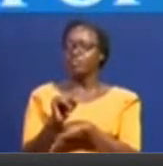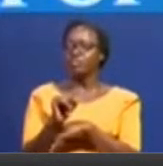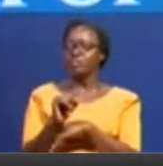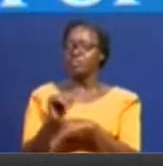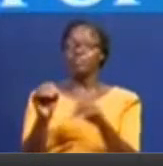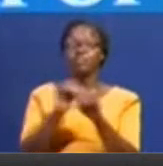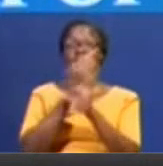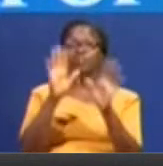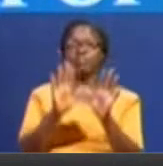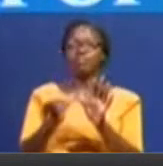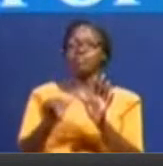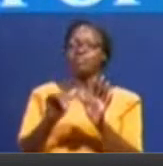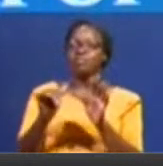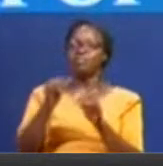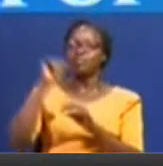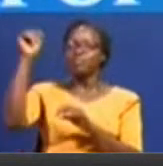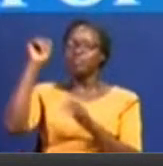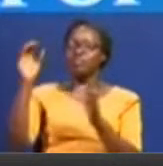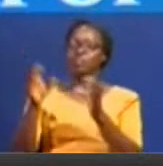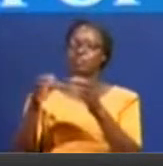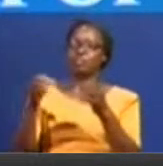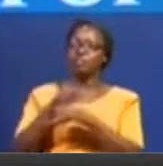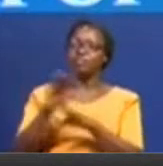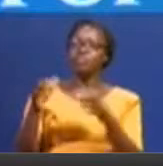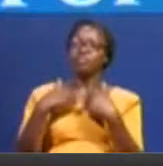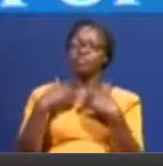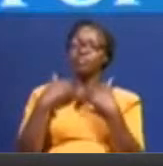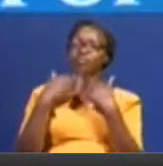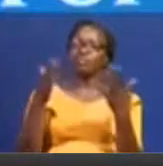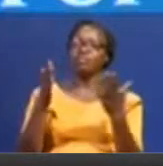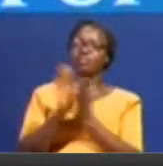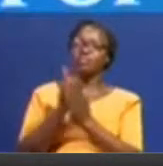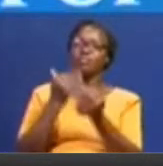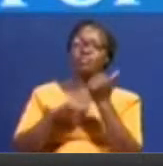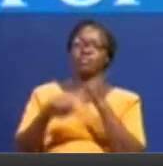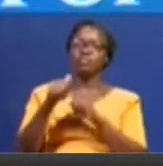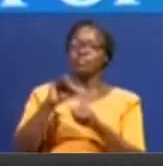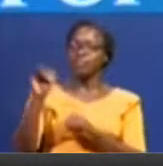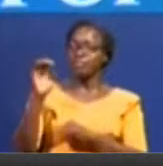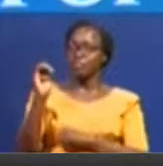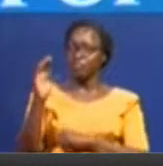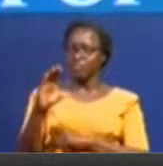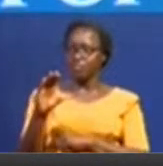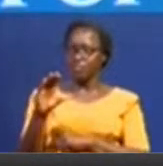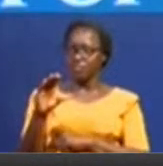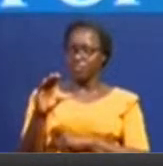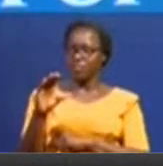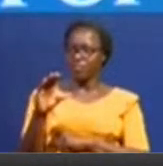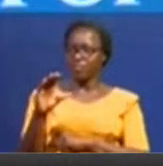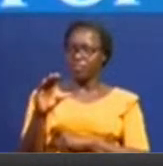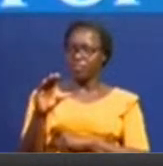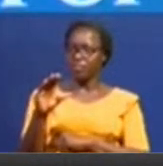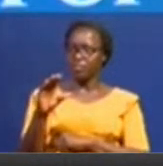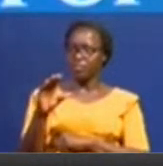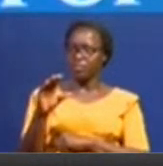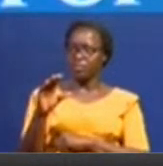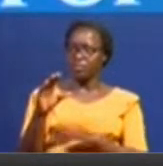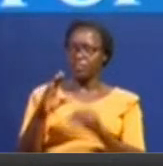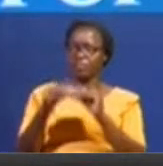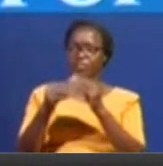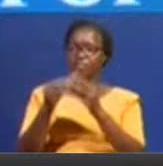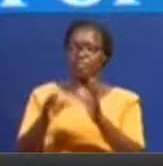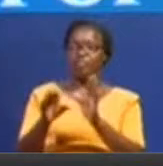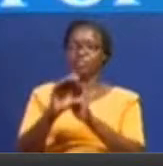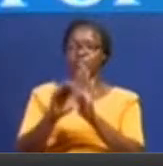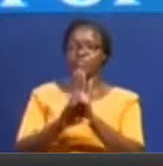very clear that political parties have no influence on the activities of IEBC. Being a creature of the